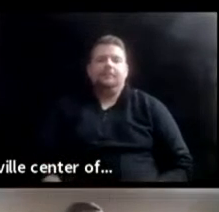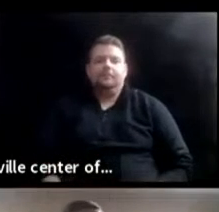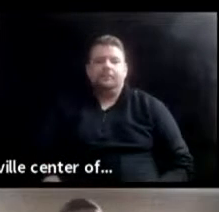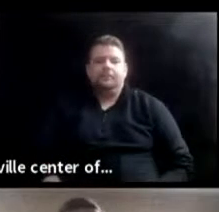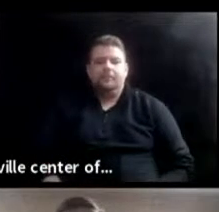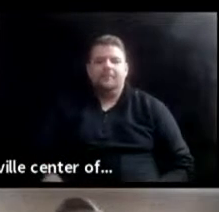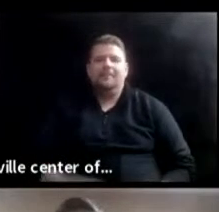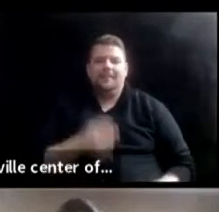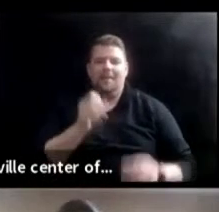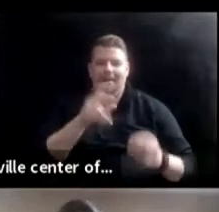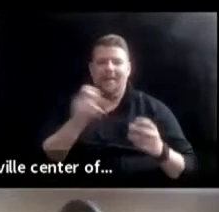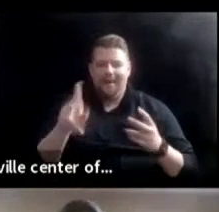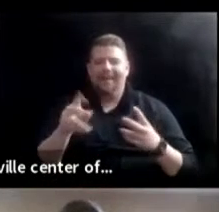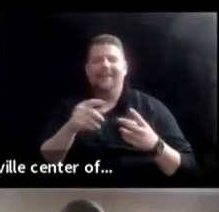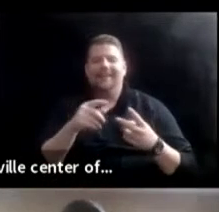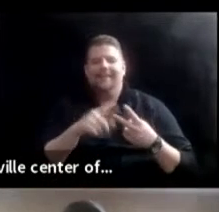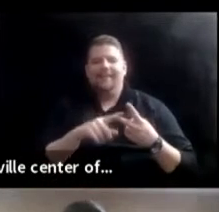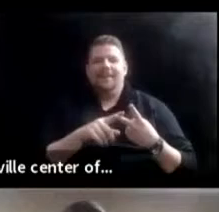Okay.